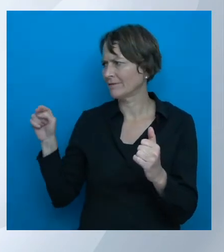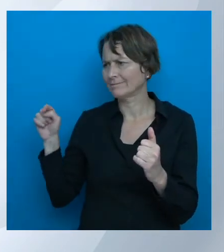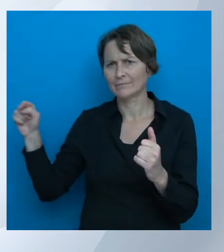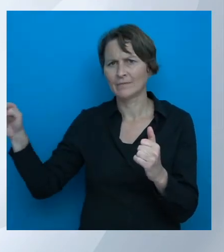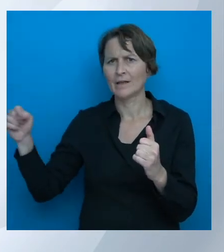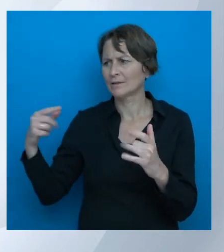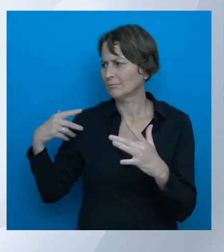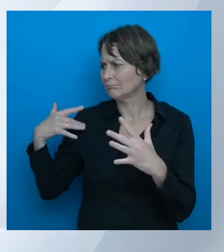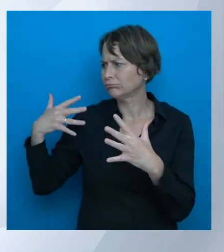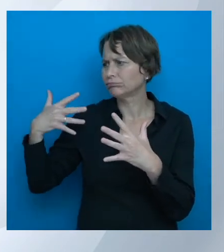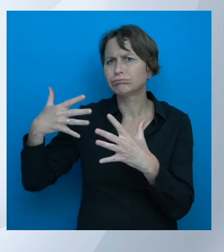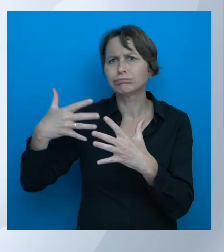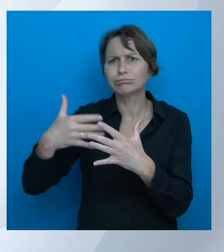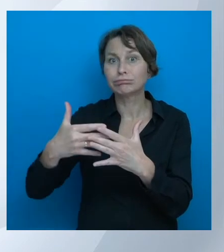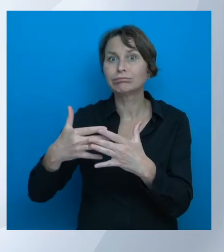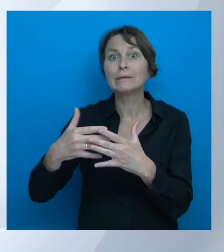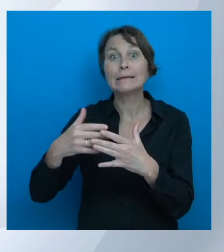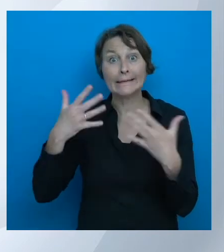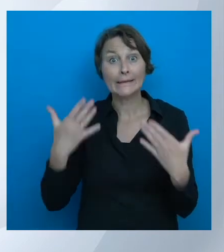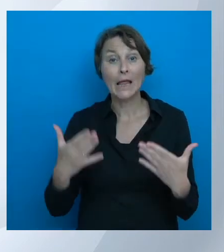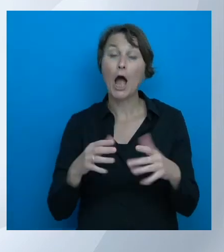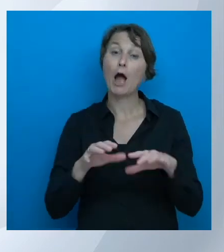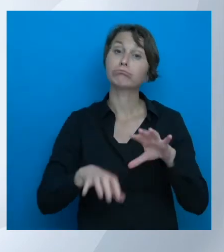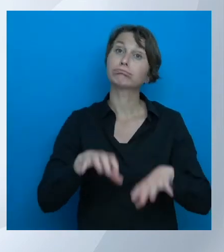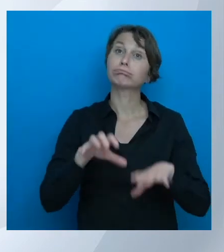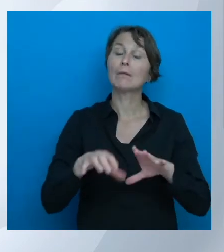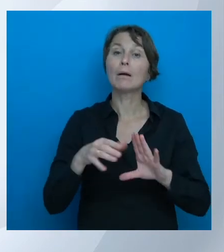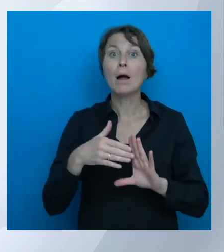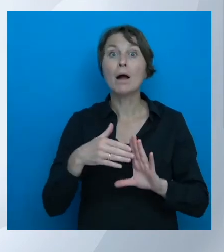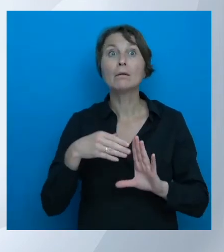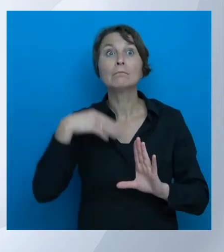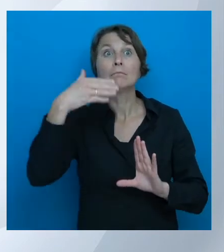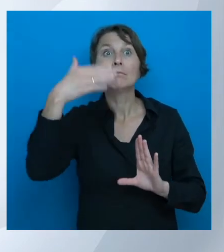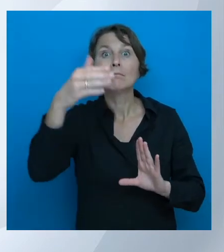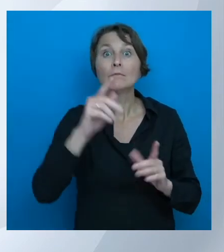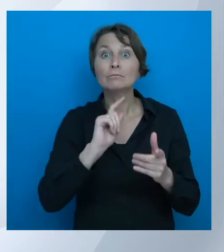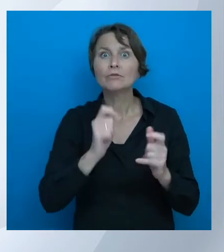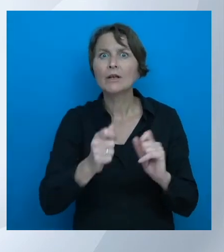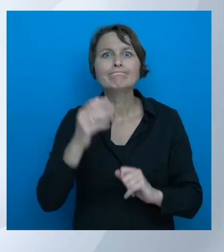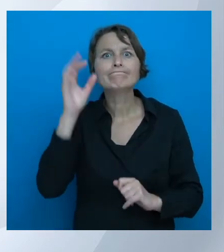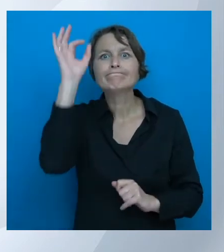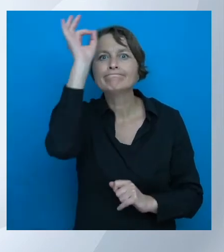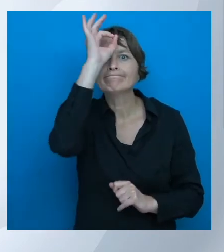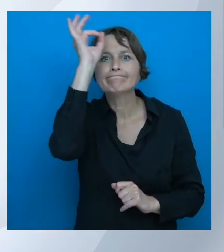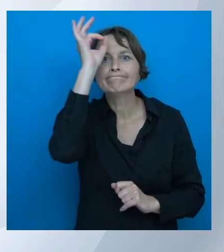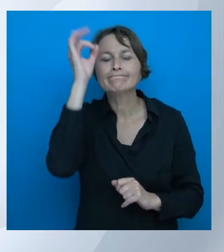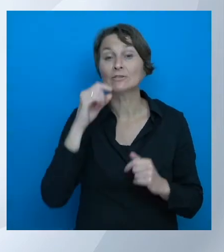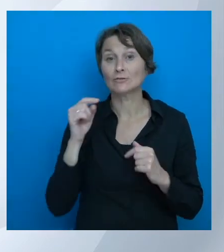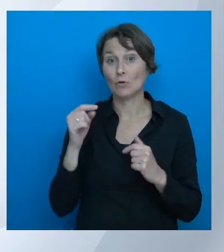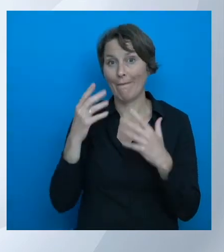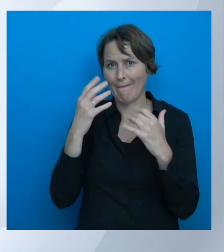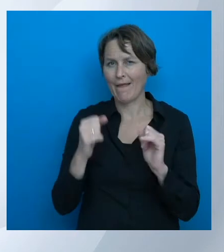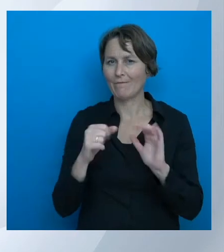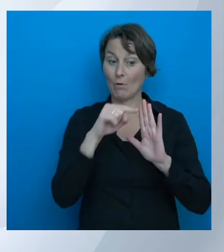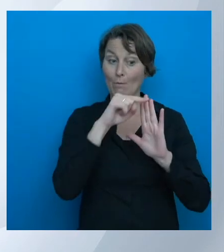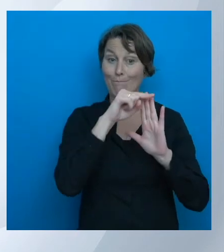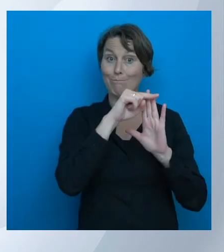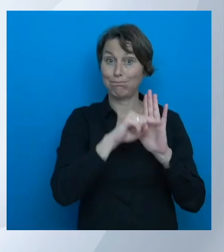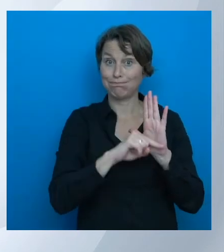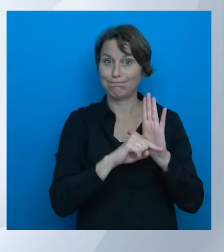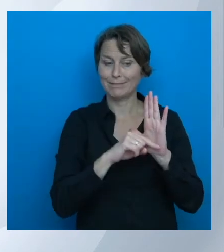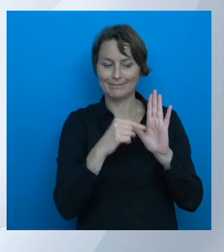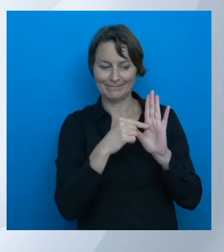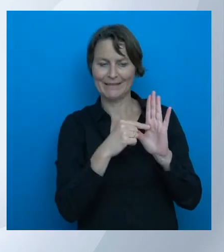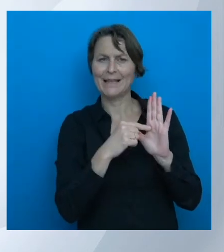that this will be changing into the future. So with this policy, we can help them and warn them that